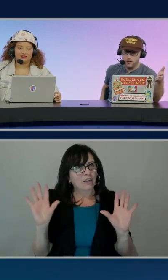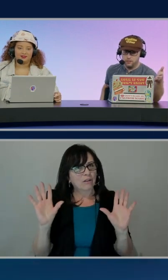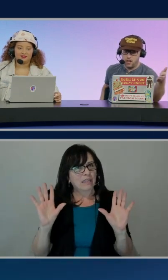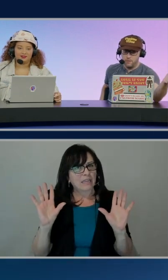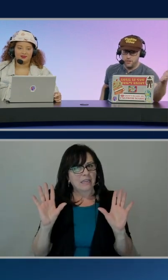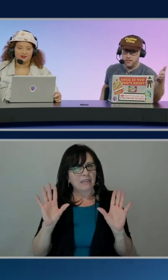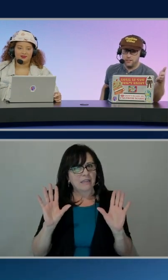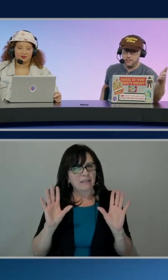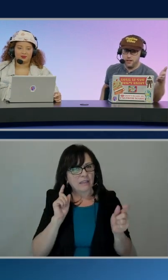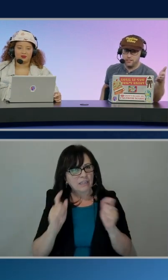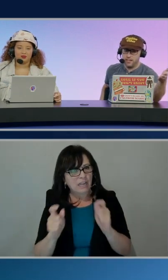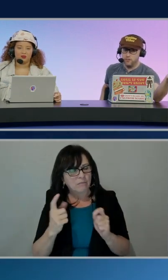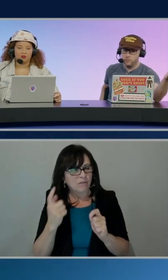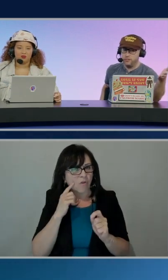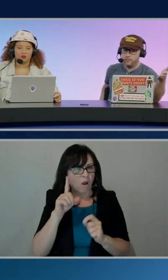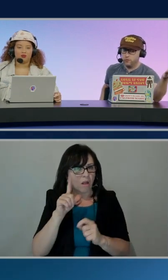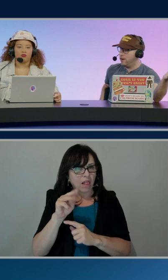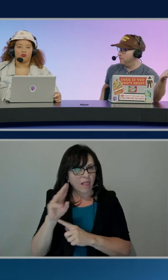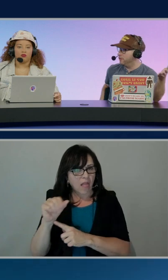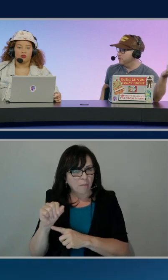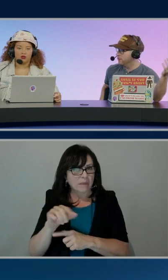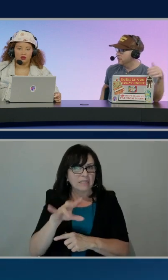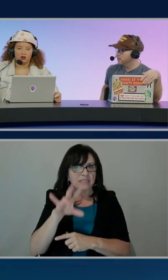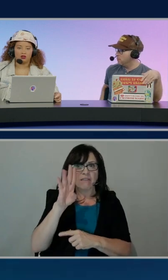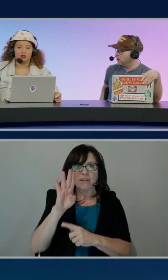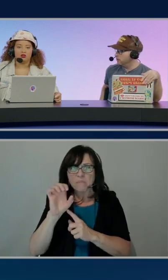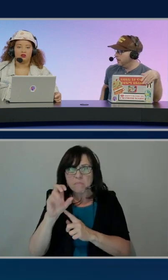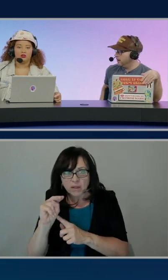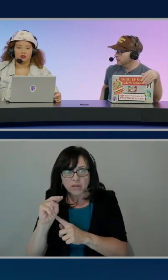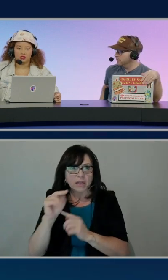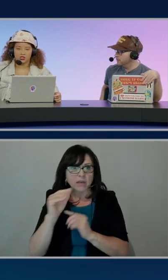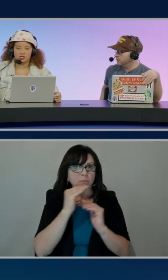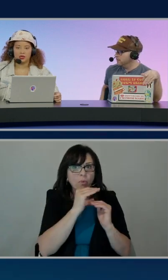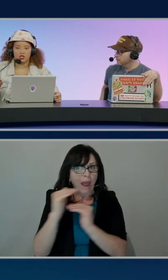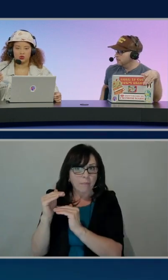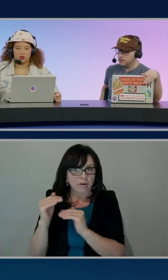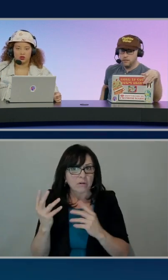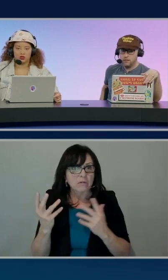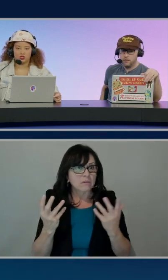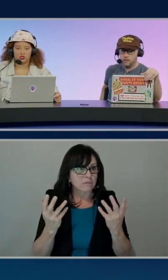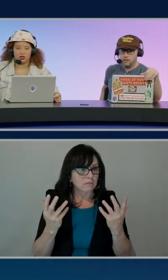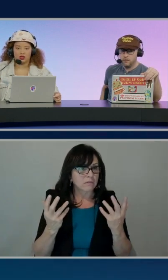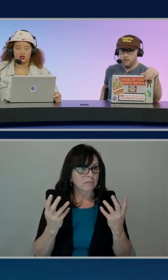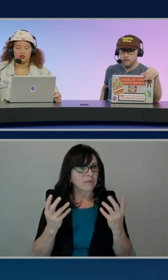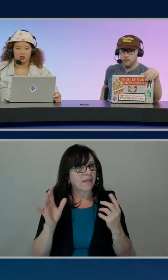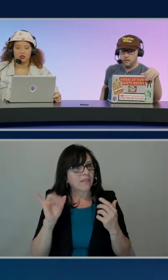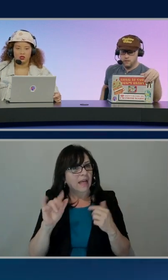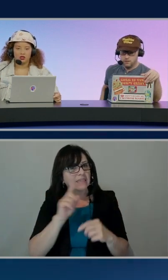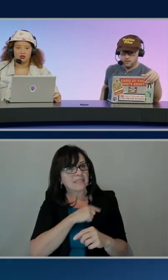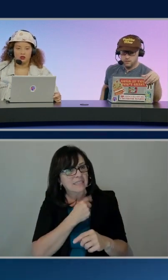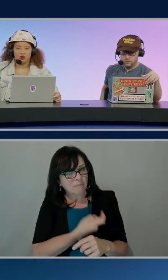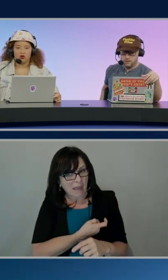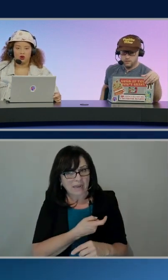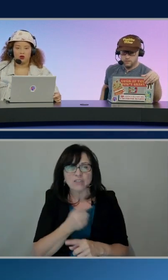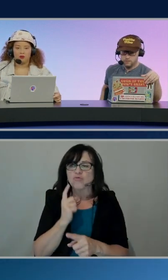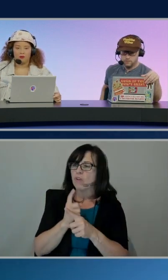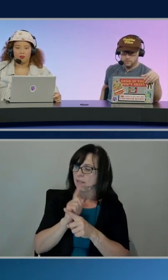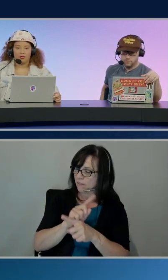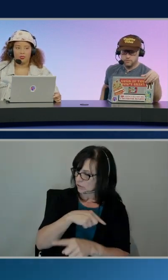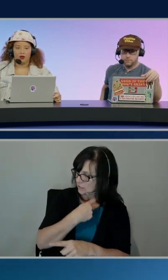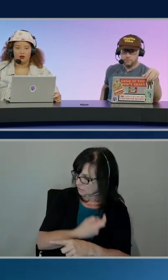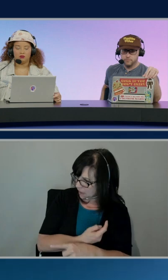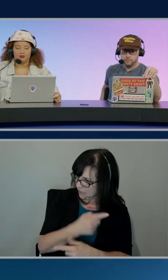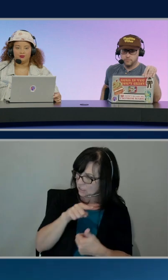for Exactly. Llama This is 7 billion parameter model. Yeah. There's the Spanish one there that you There's a just Spanish highlighted. one there, and I've